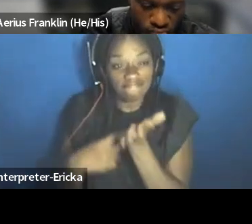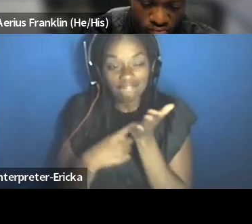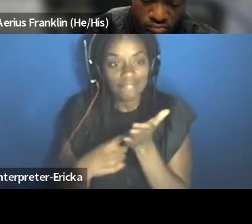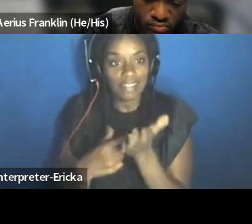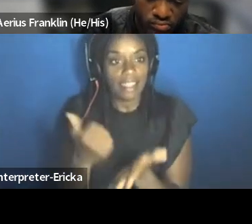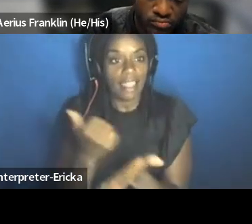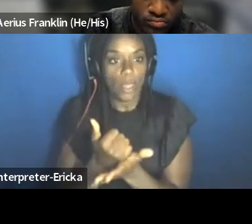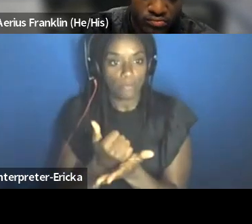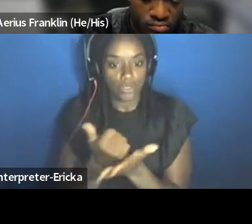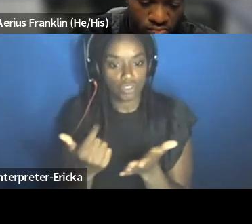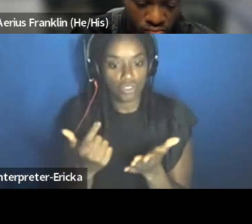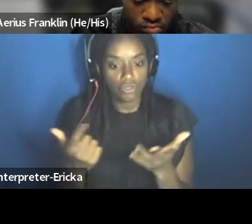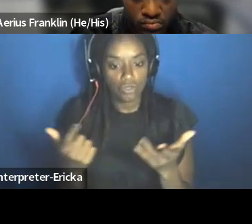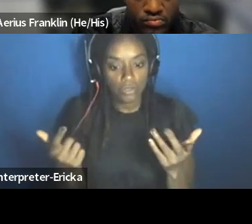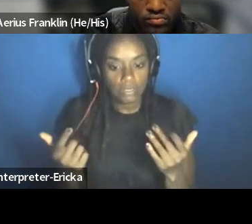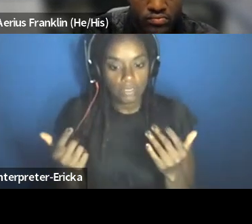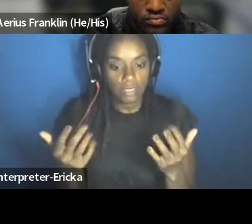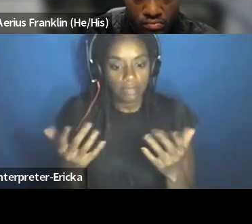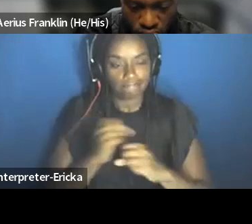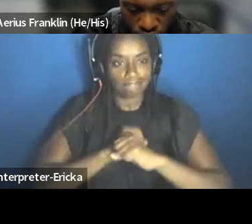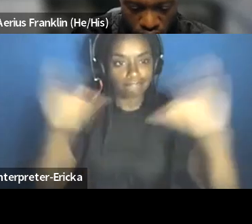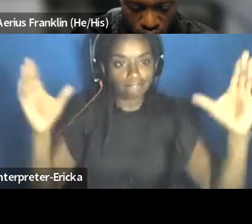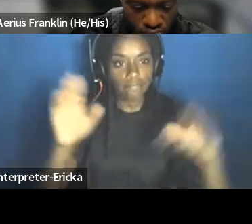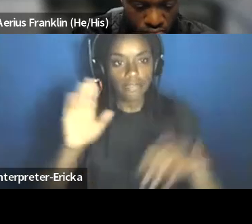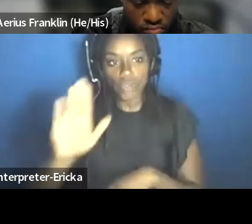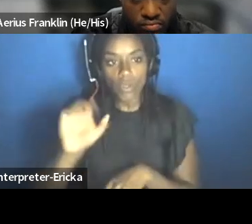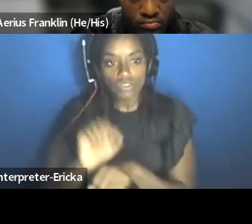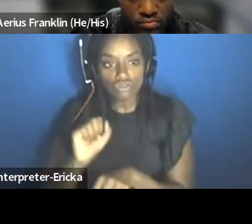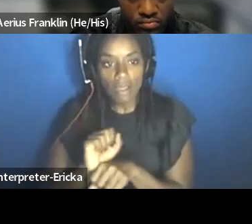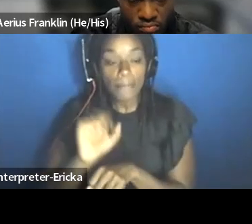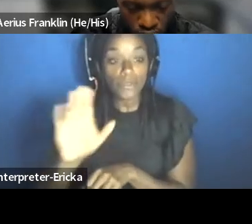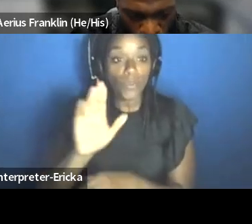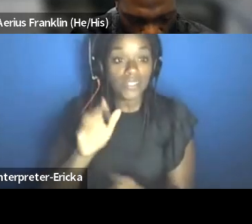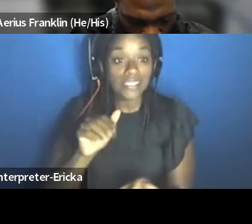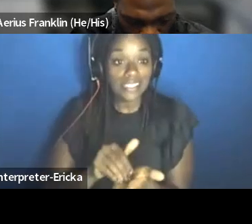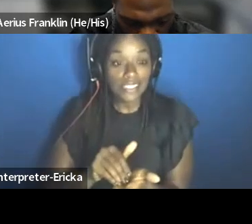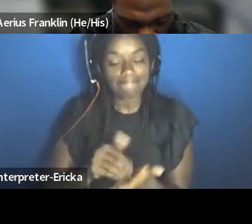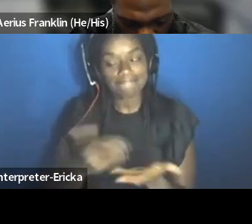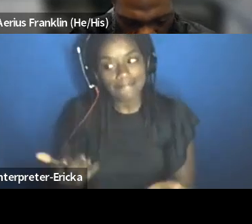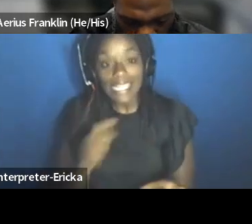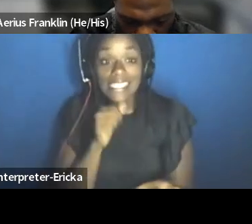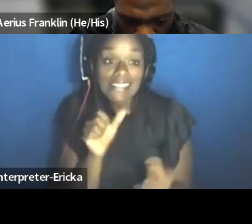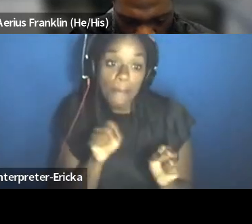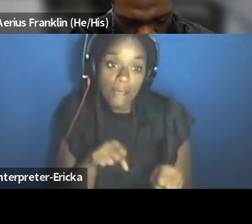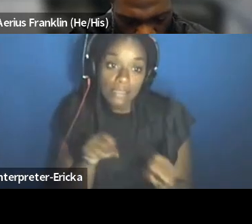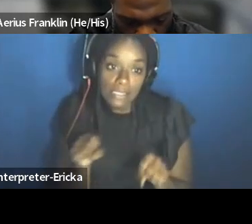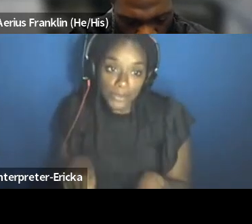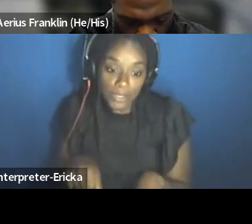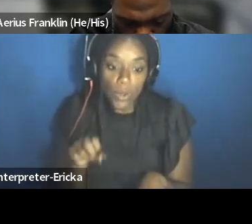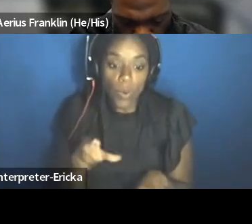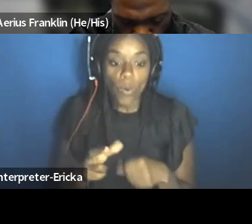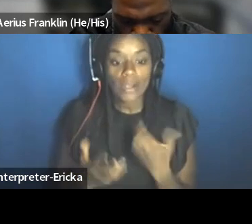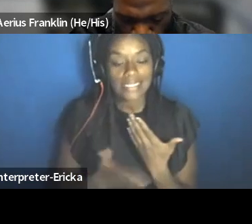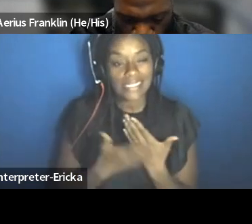dream for your own job in your own center. So because that's not possible or as easy through